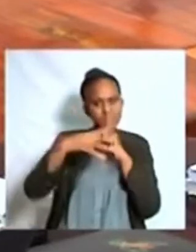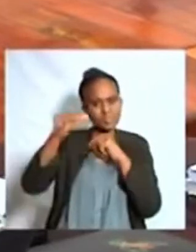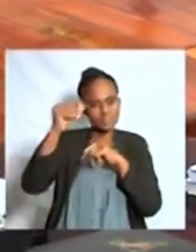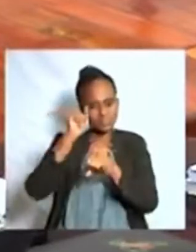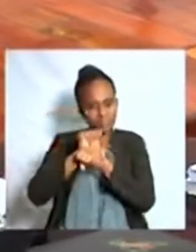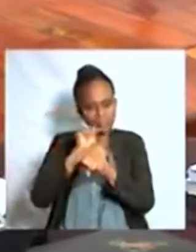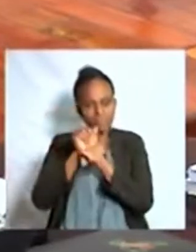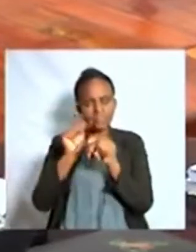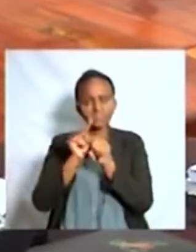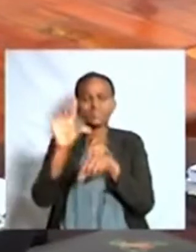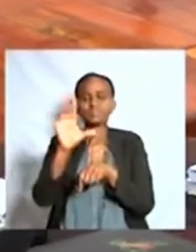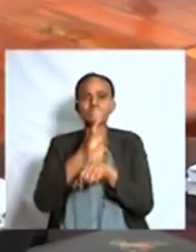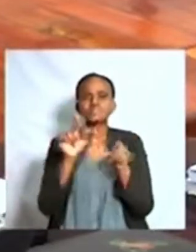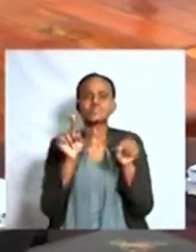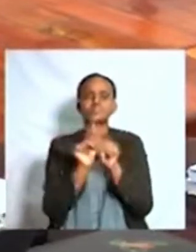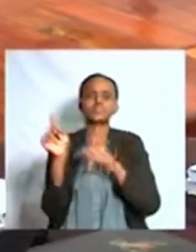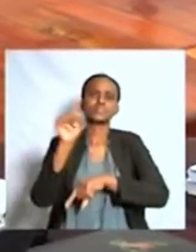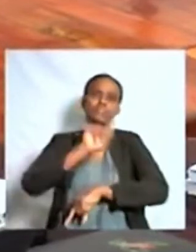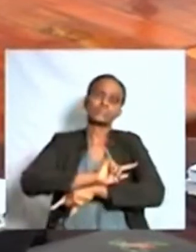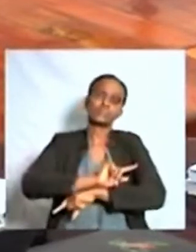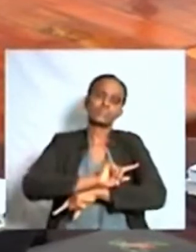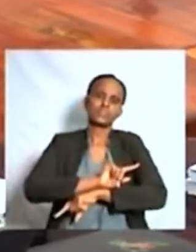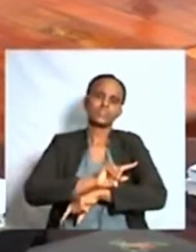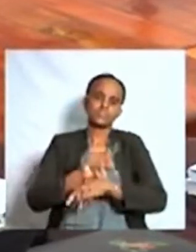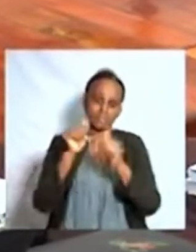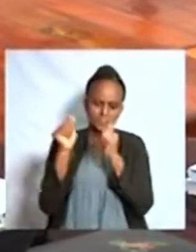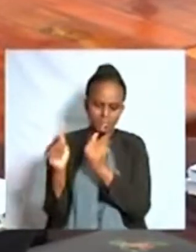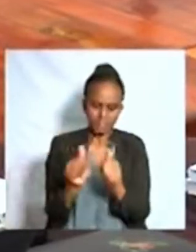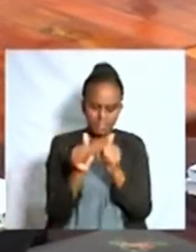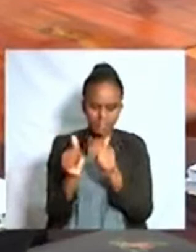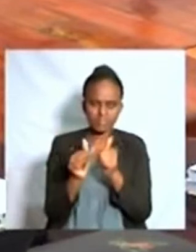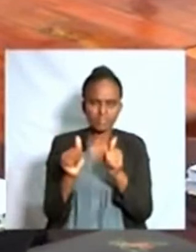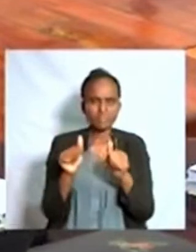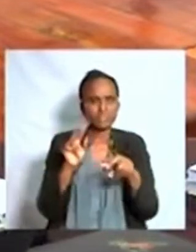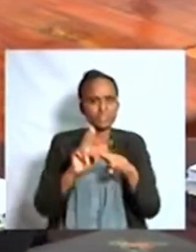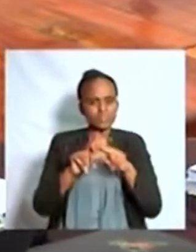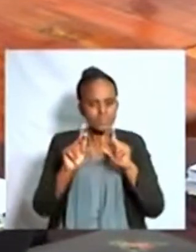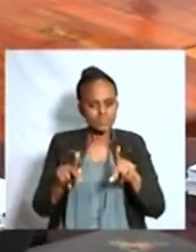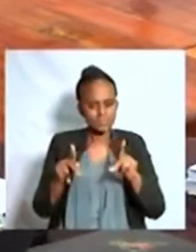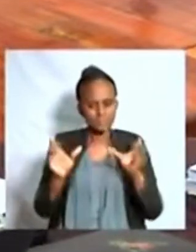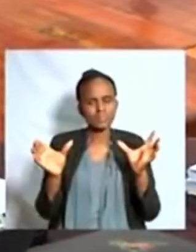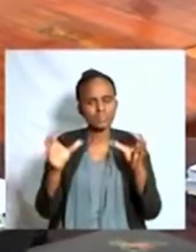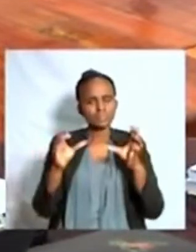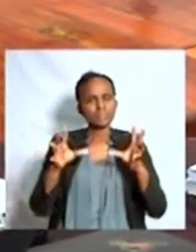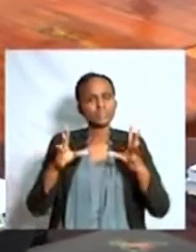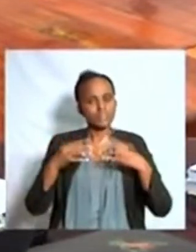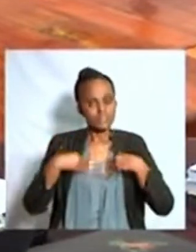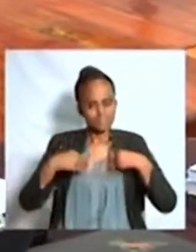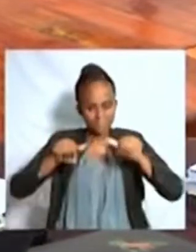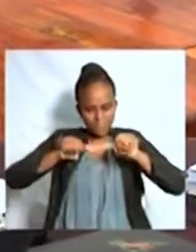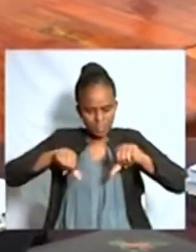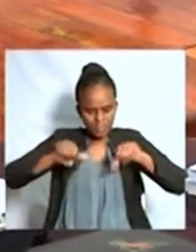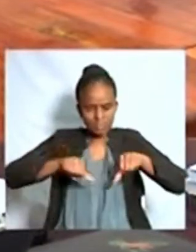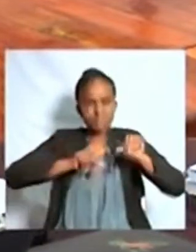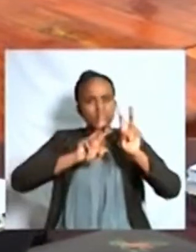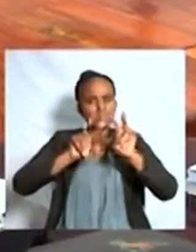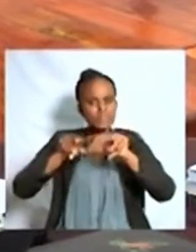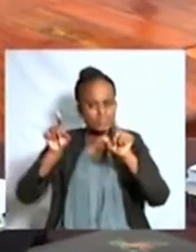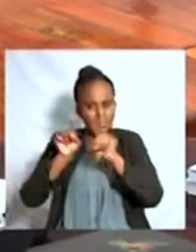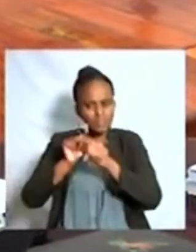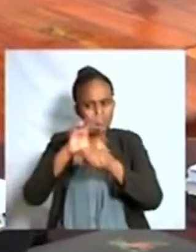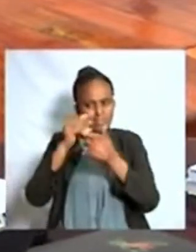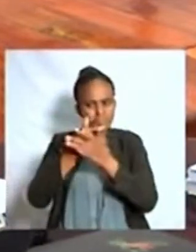come back the same day. Action taken, Chair, is that the Council acknowledges the auditor's observation and accepts